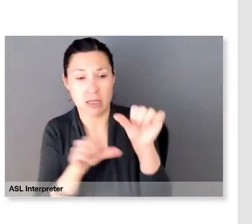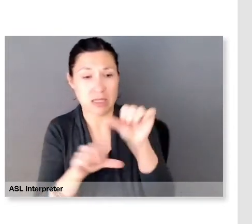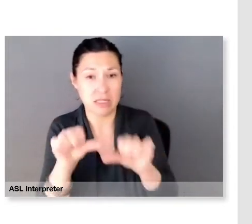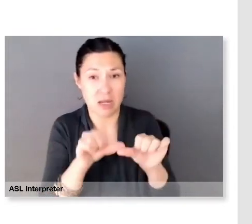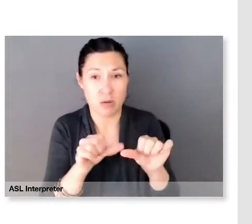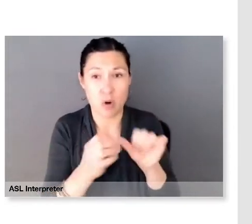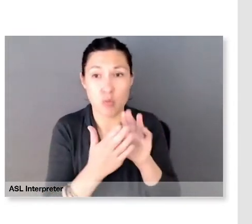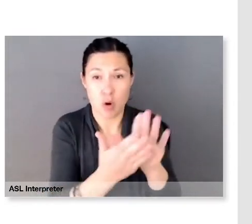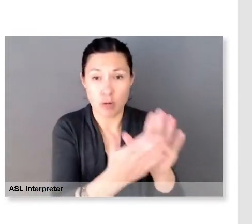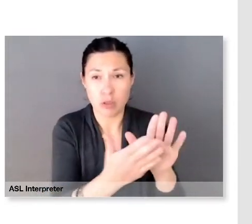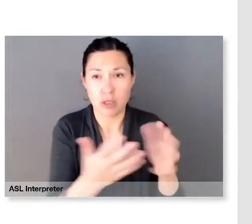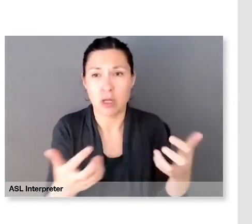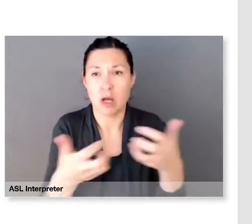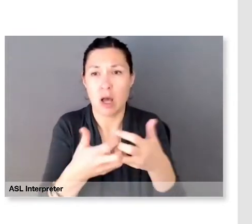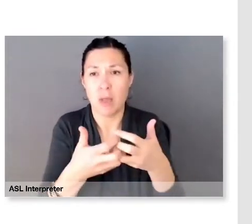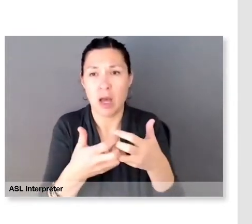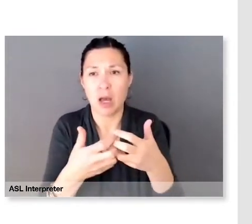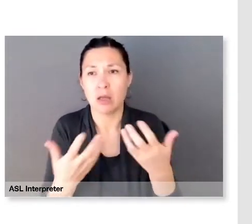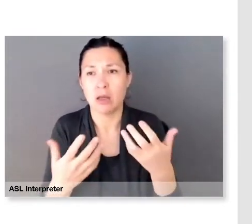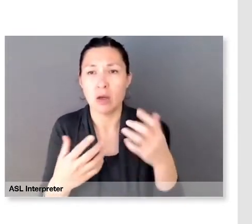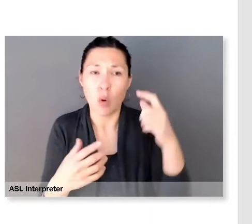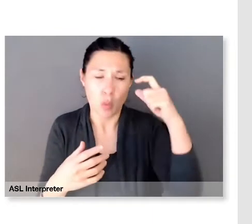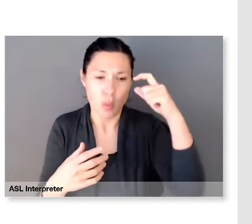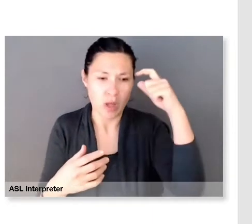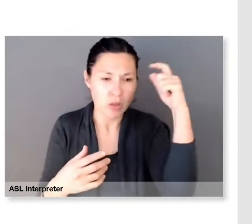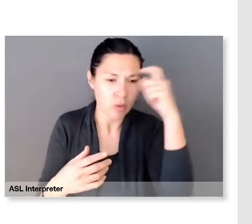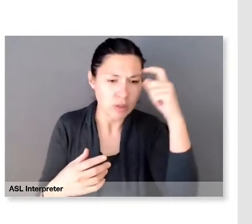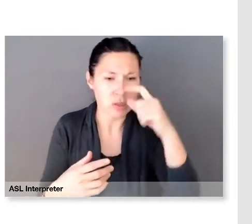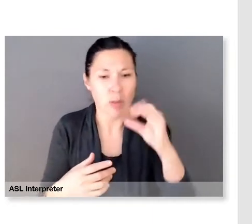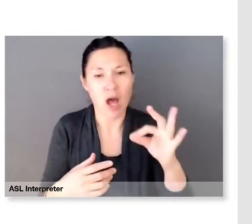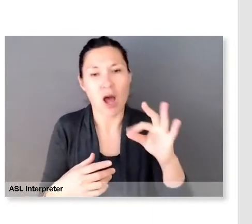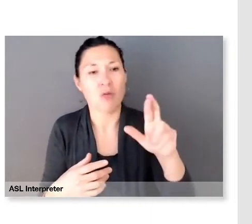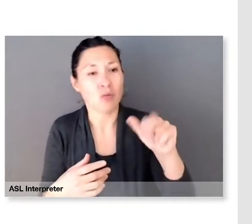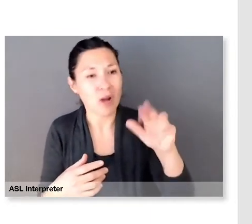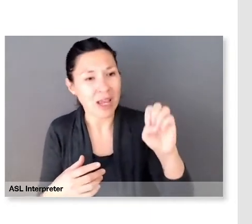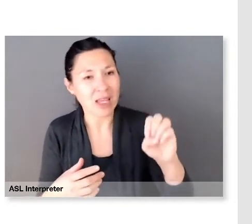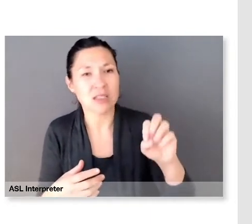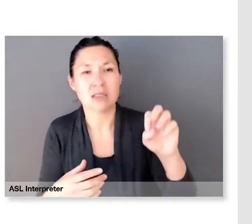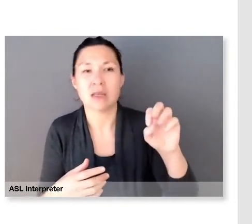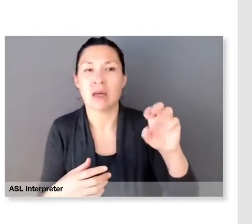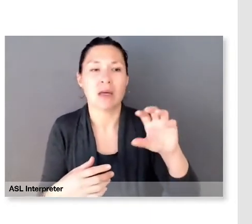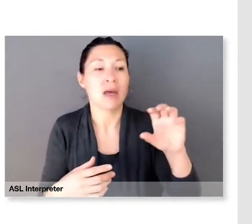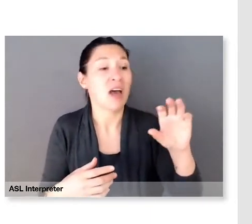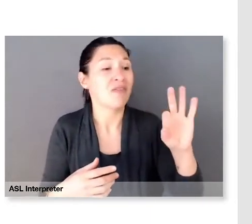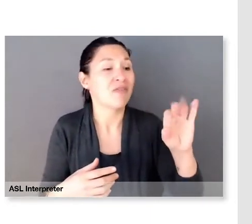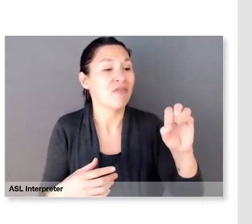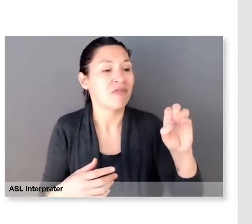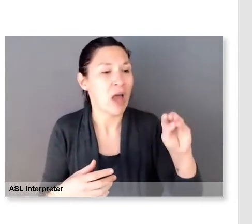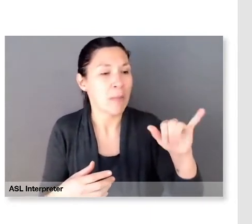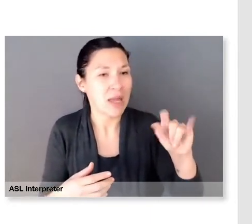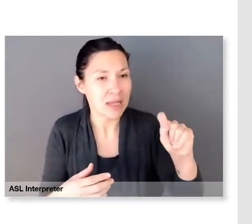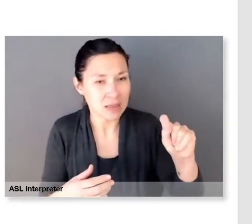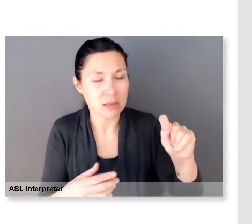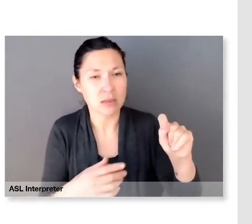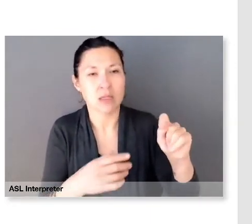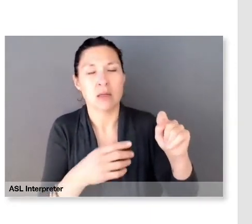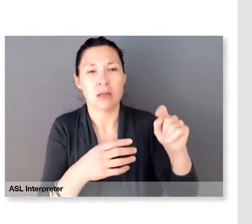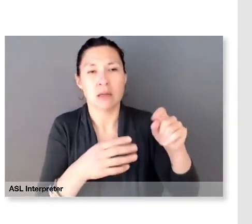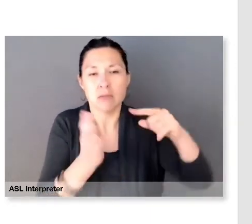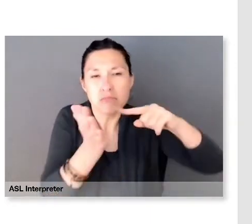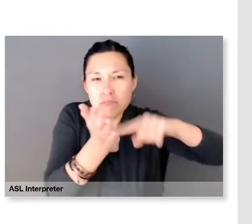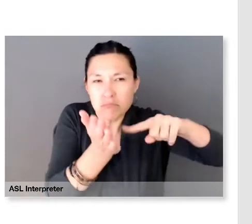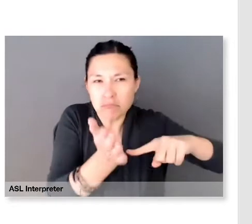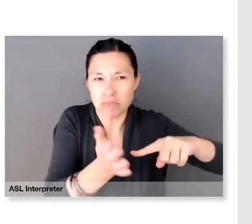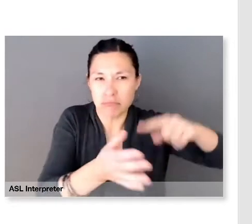with the wisdom of race-critical and feminist scholarship in order to more completely understand the kind of operation of